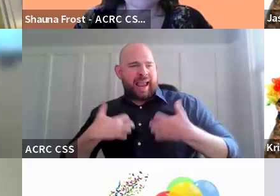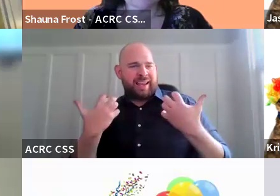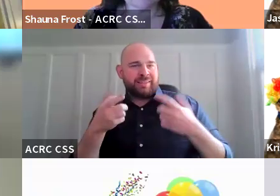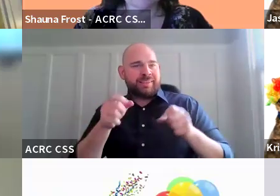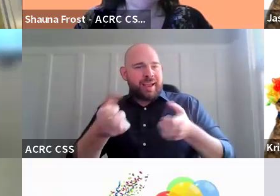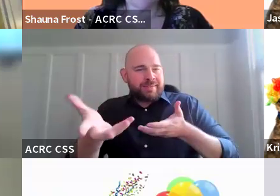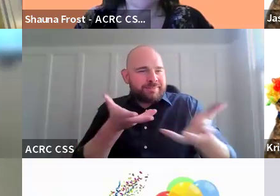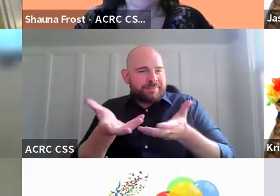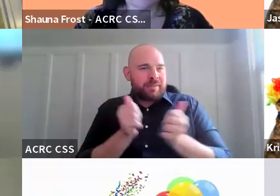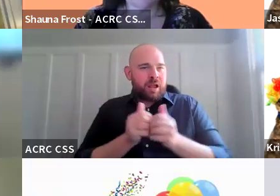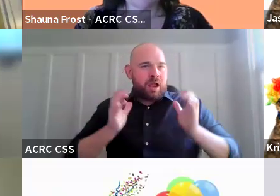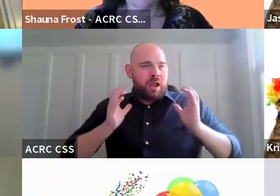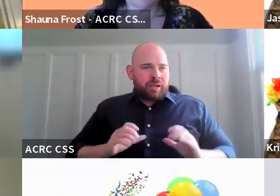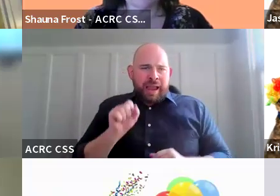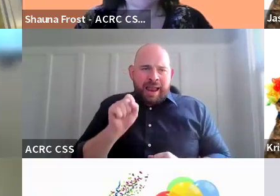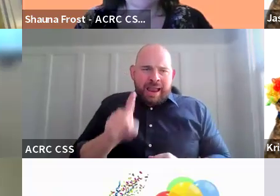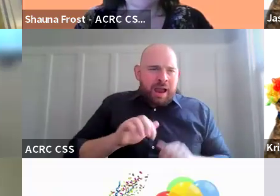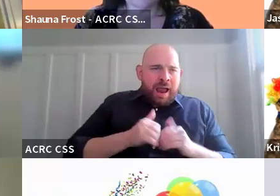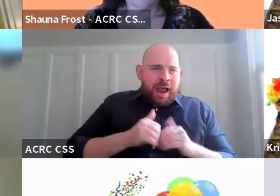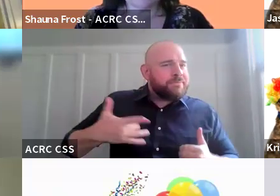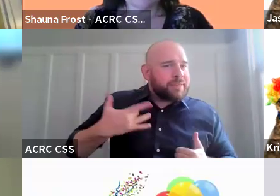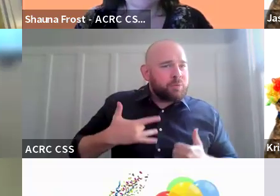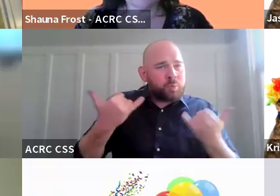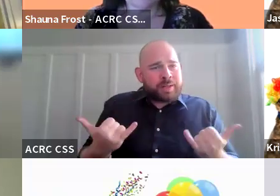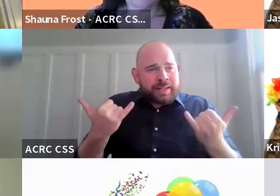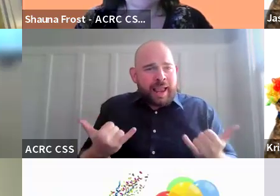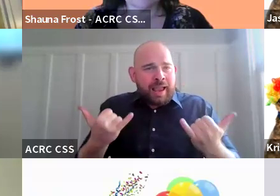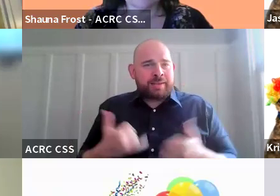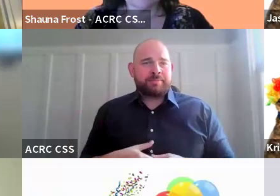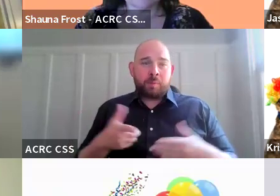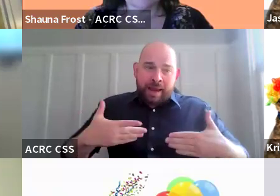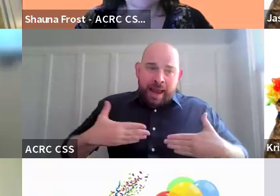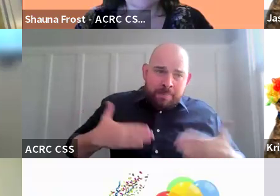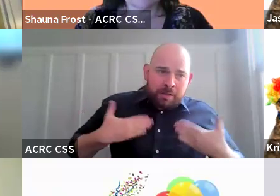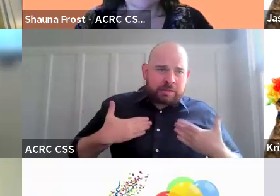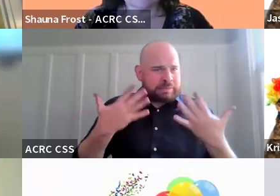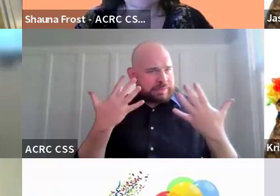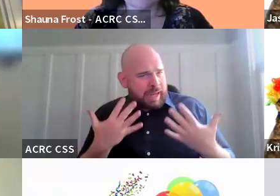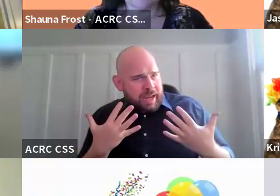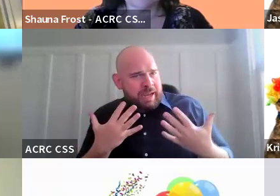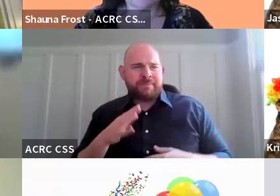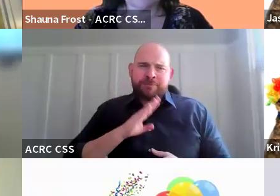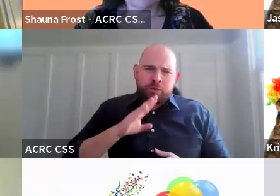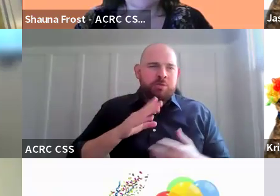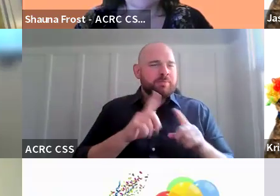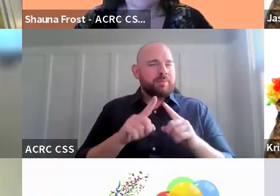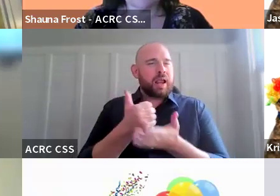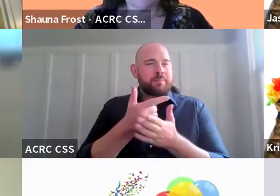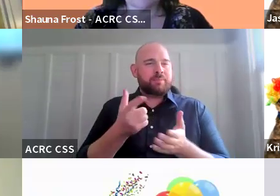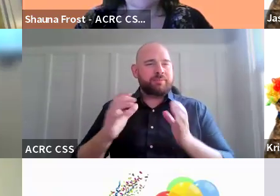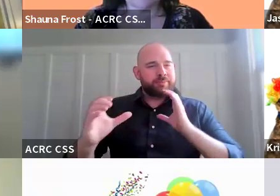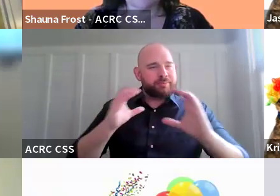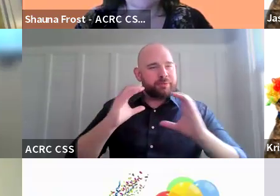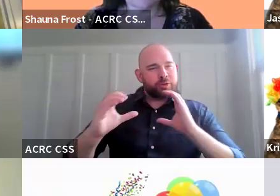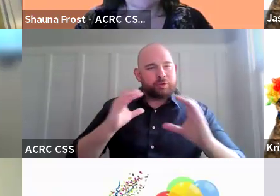happy emotions, sad emotions, and now anger. So when you talk with consumers and ask, how are you feeling today? Are you